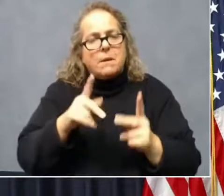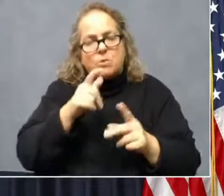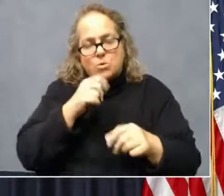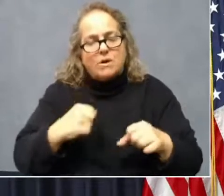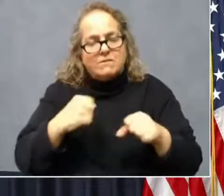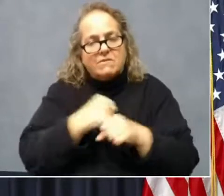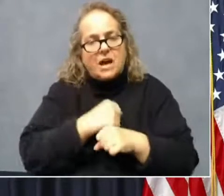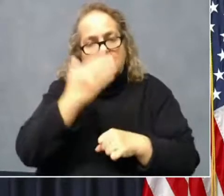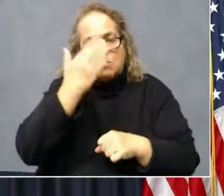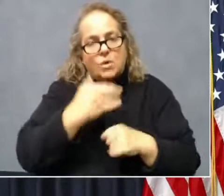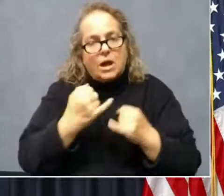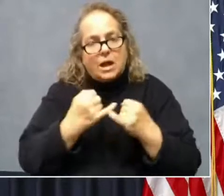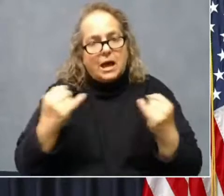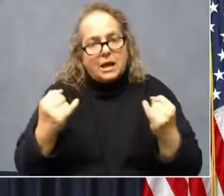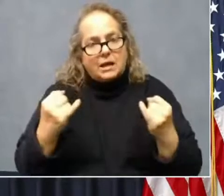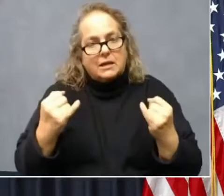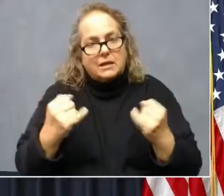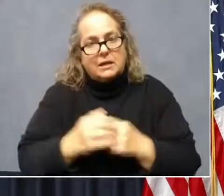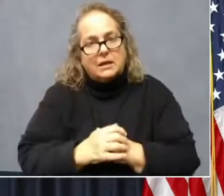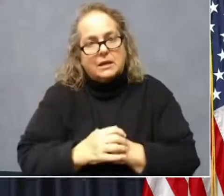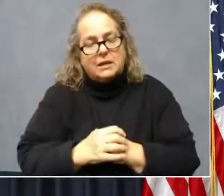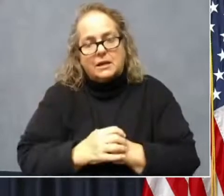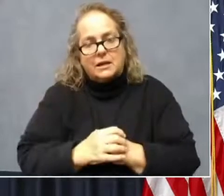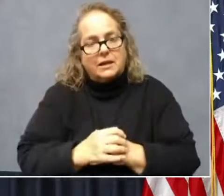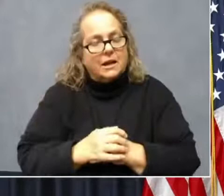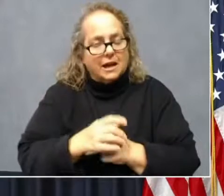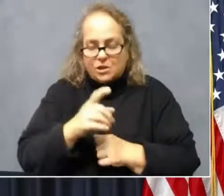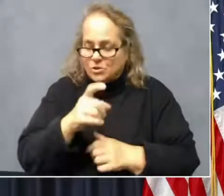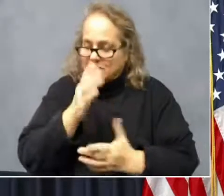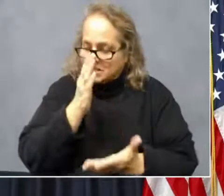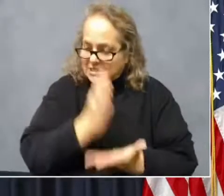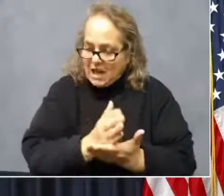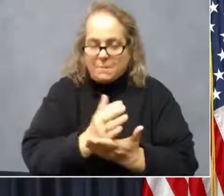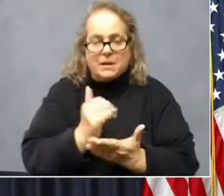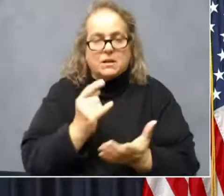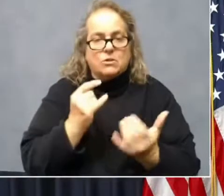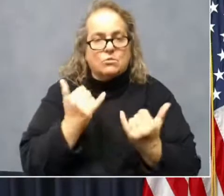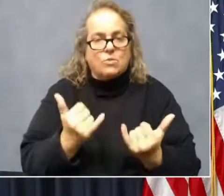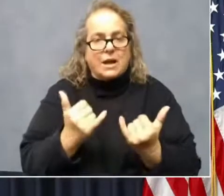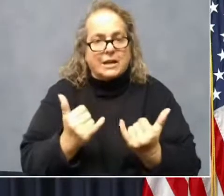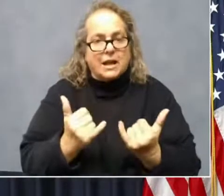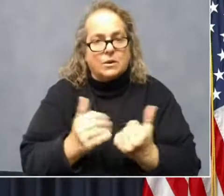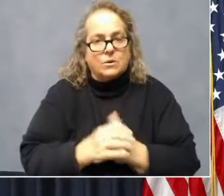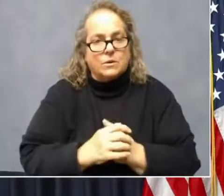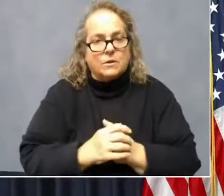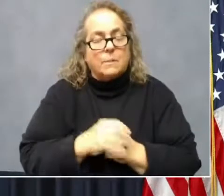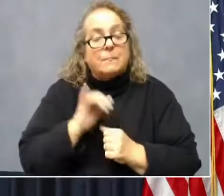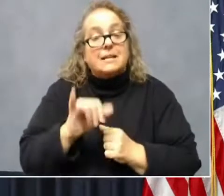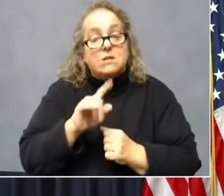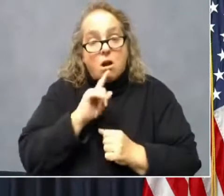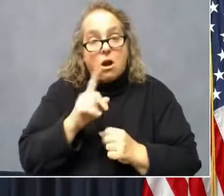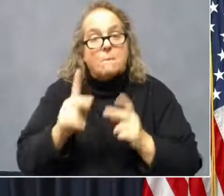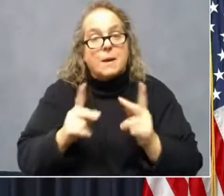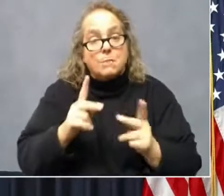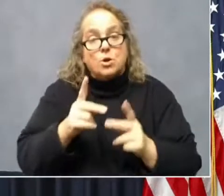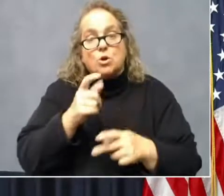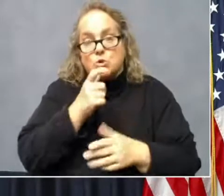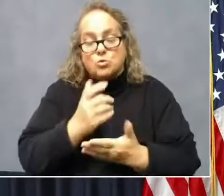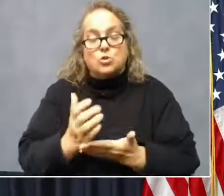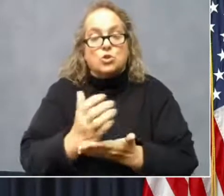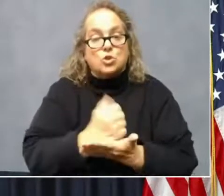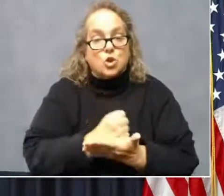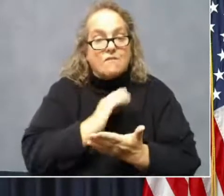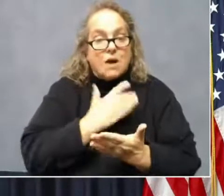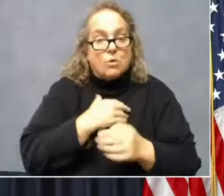it right now, all day. These are people that deserve our protection. It